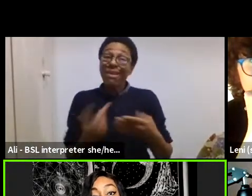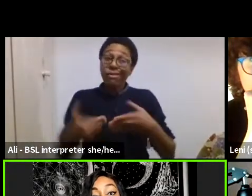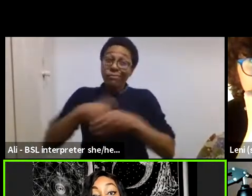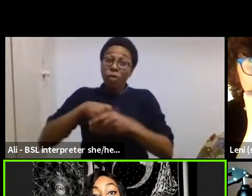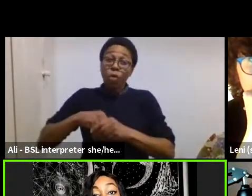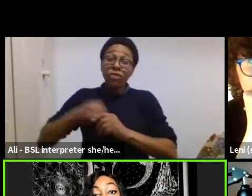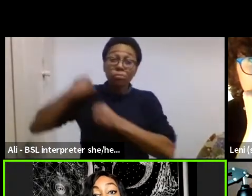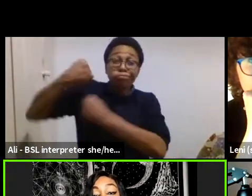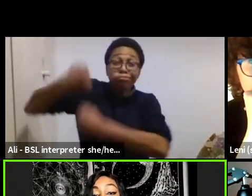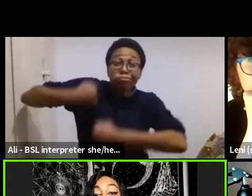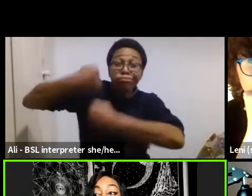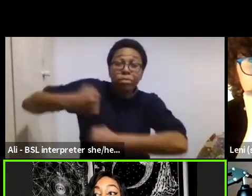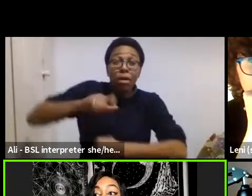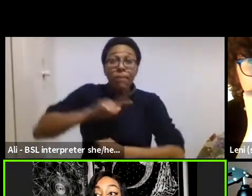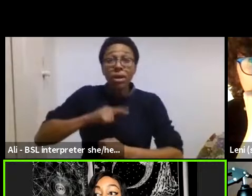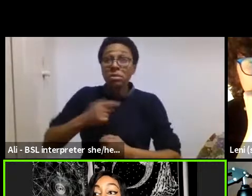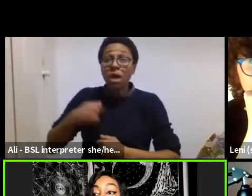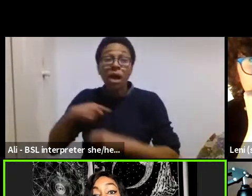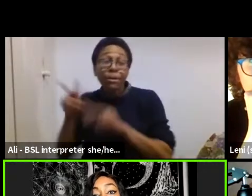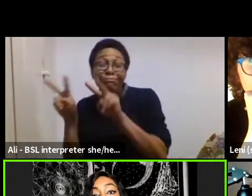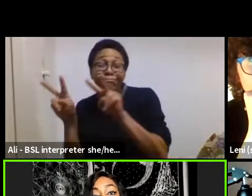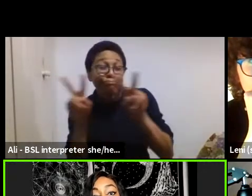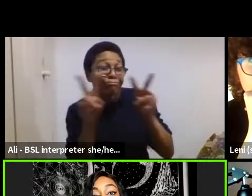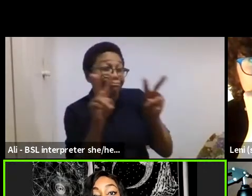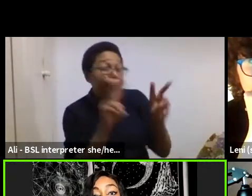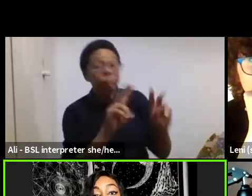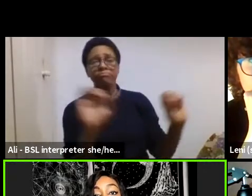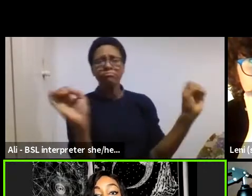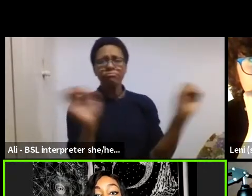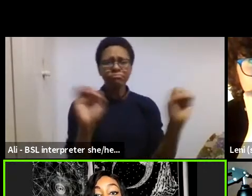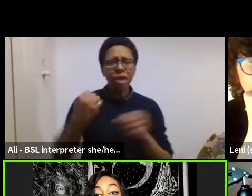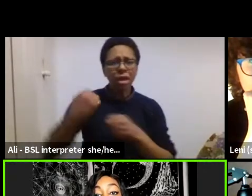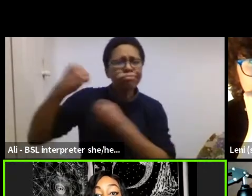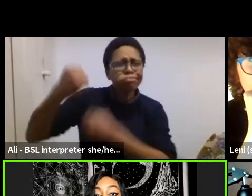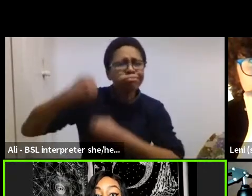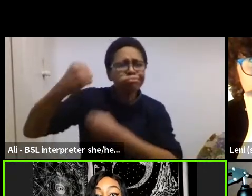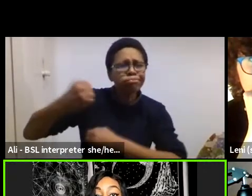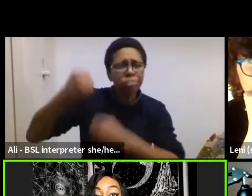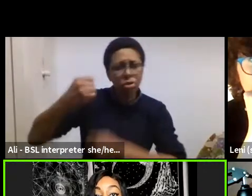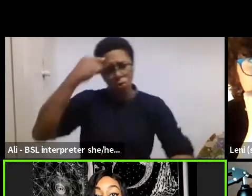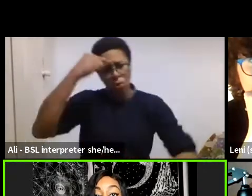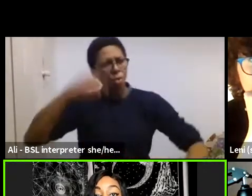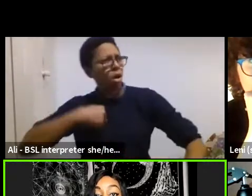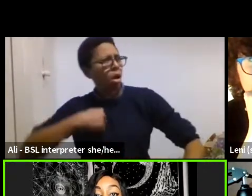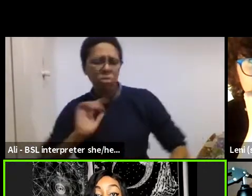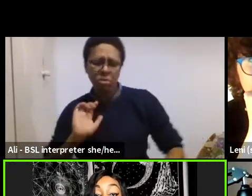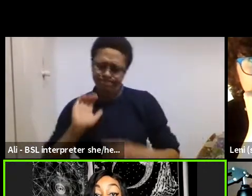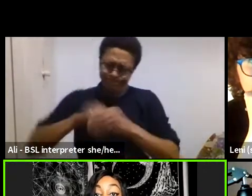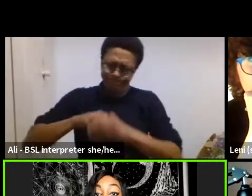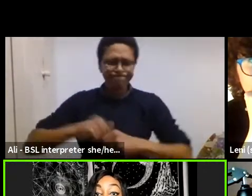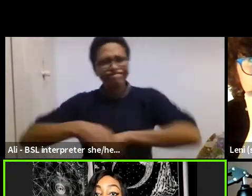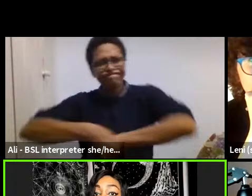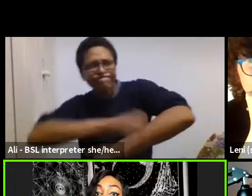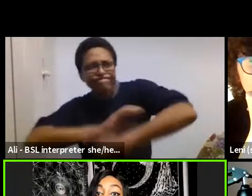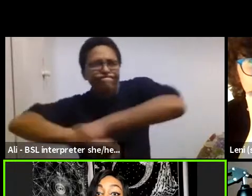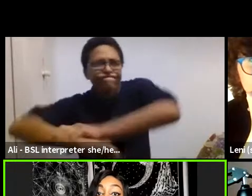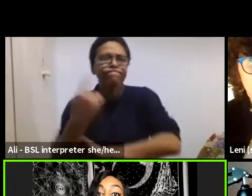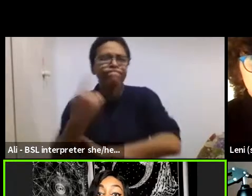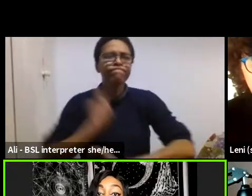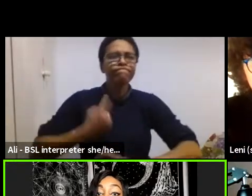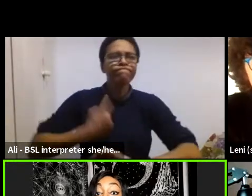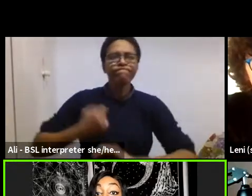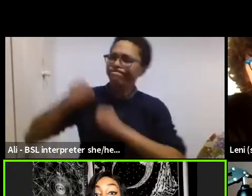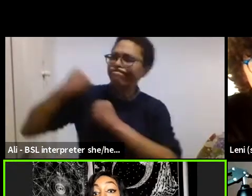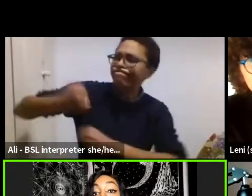asexual people out there, or at least they weren't getting any attention. So I just thought I would try and provide some of that for people that didn't see